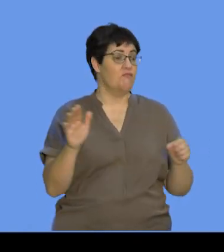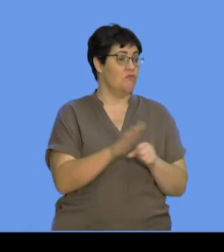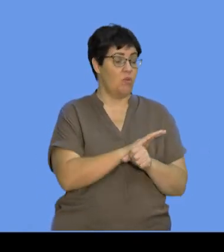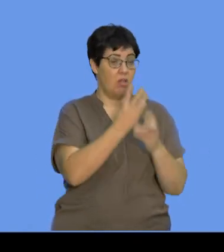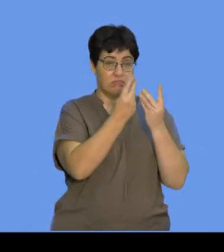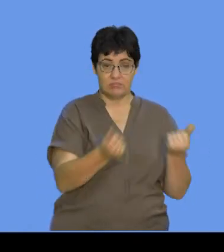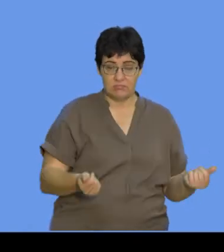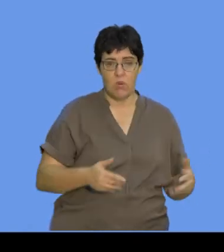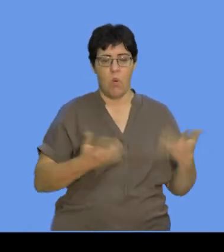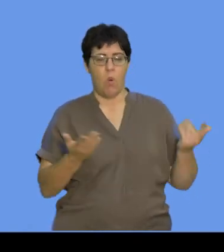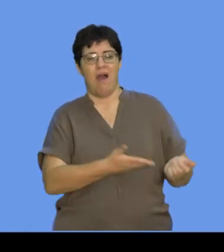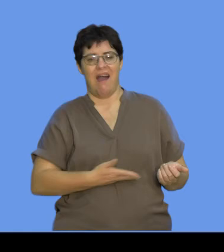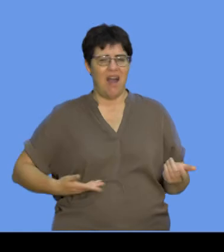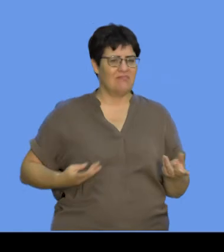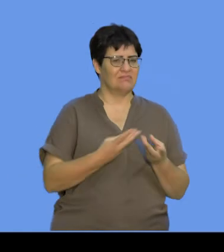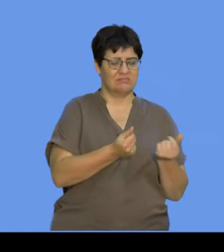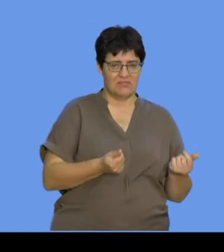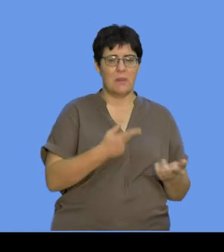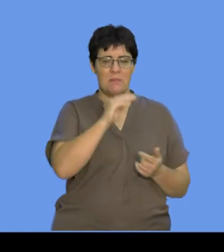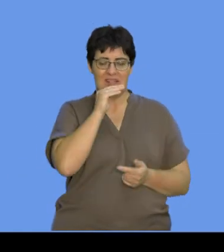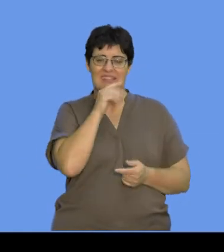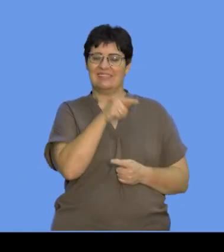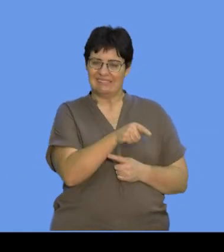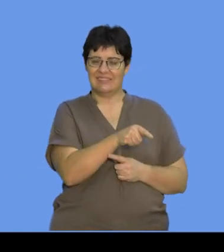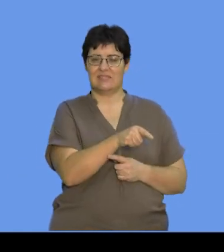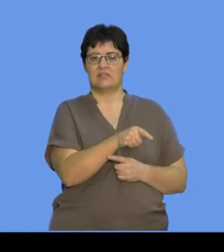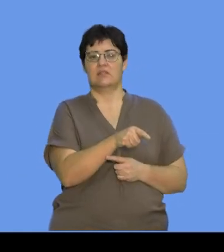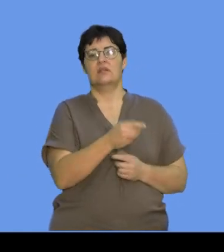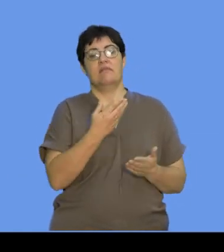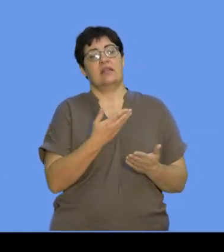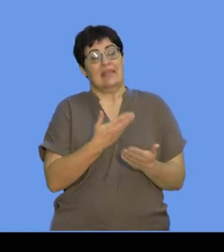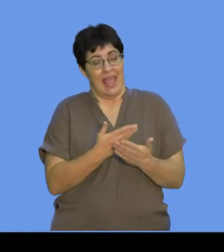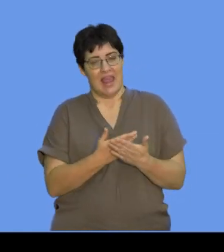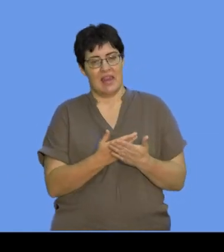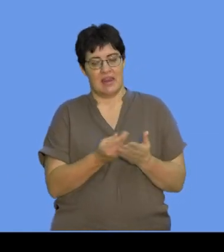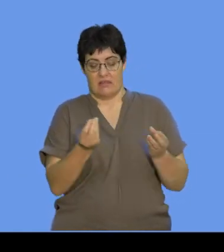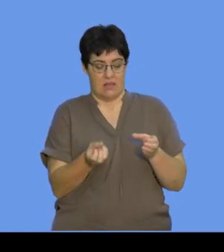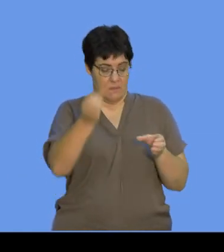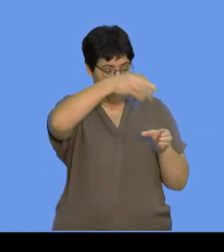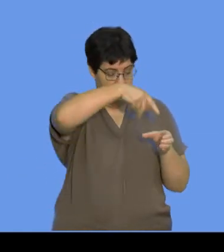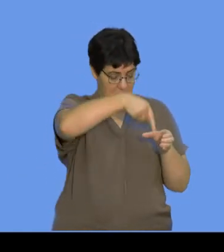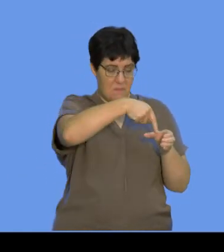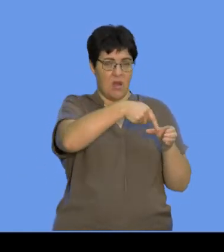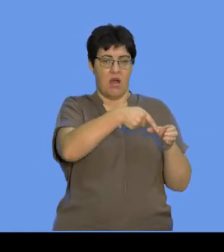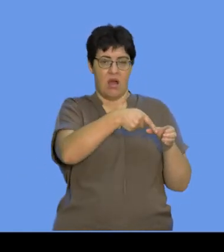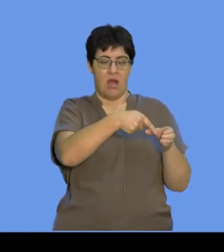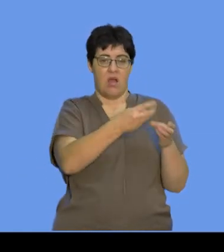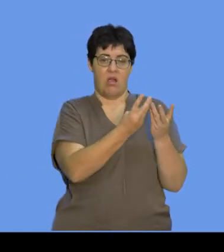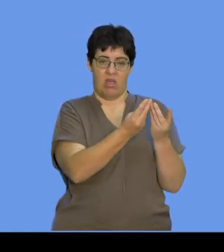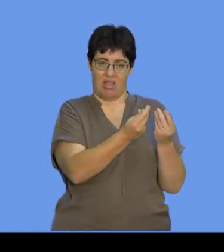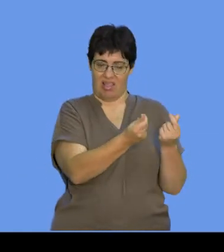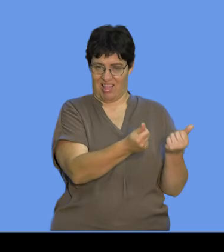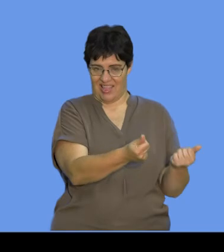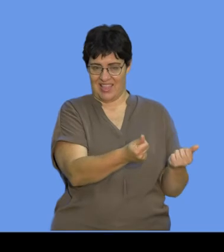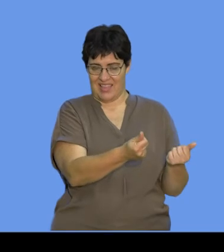soluble or partially soluble. So solubility is the extent to which a substance dissolves in a solvent to form